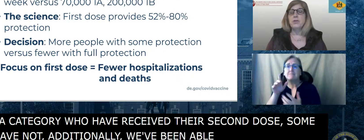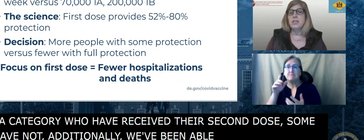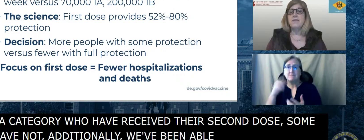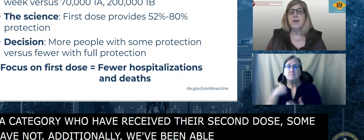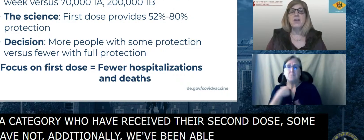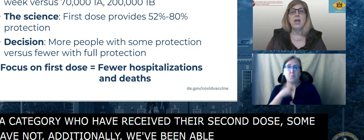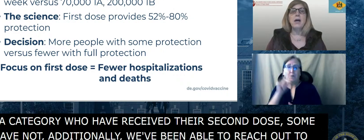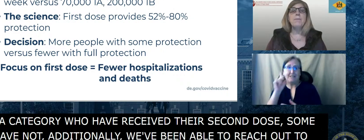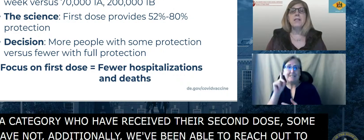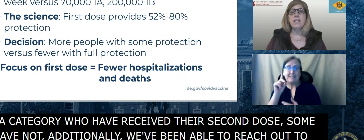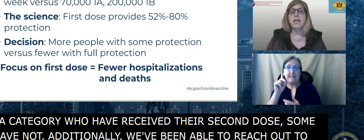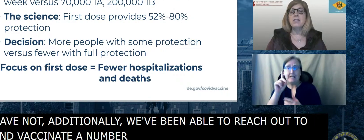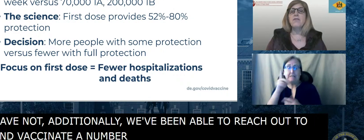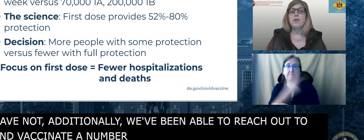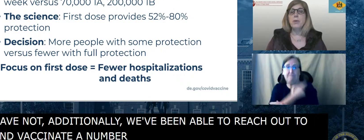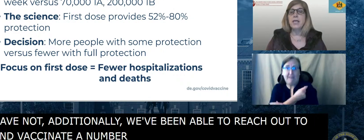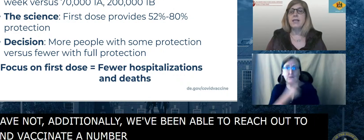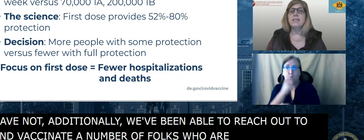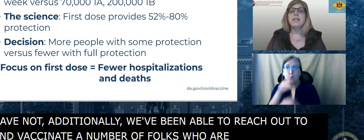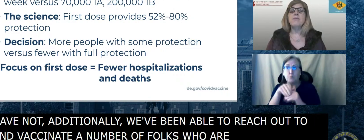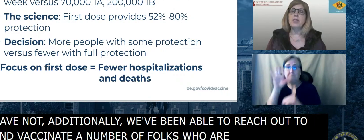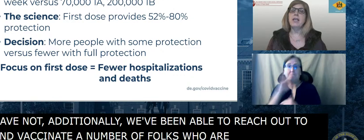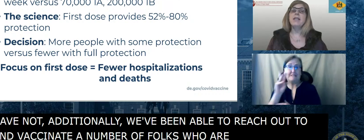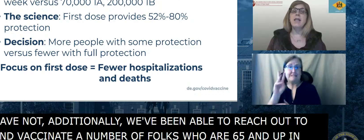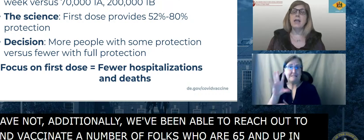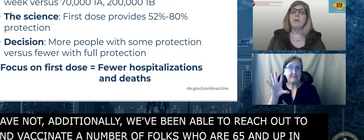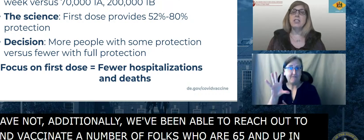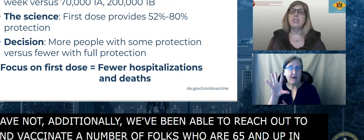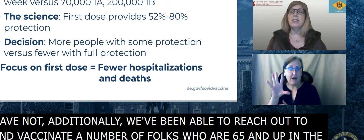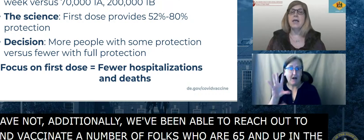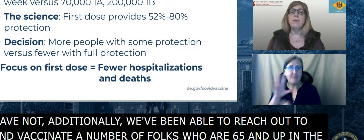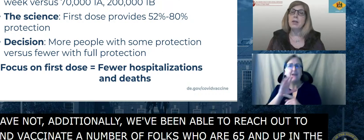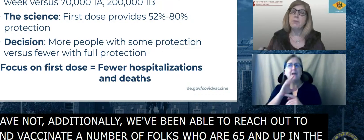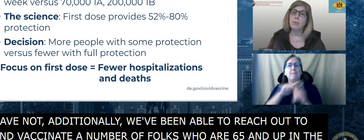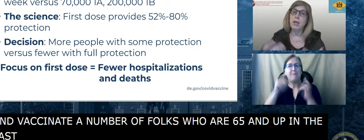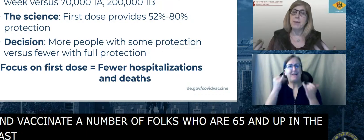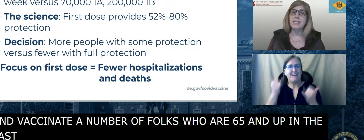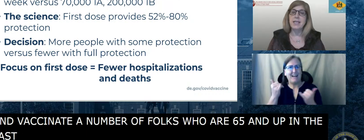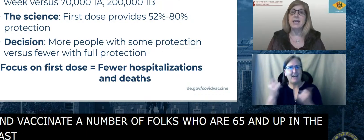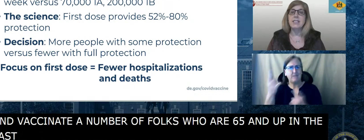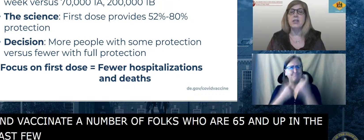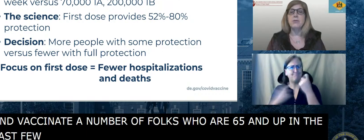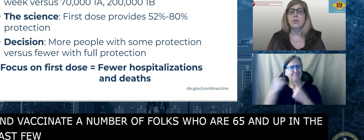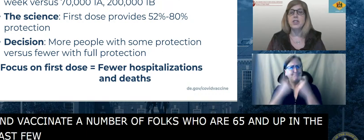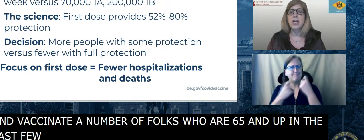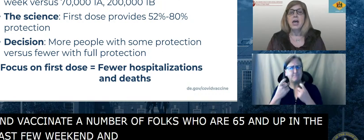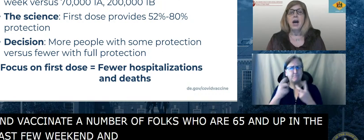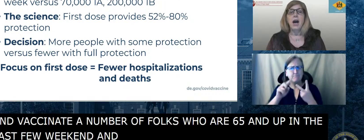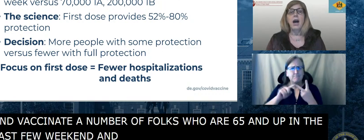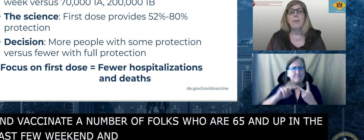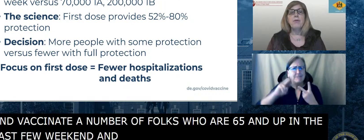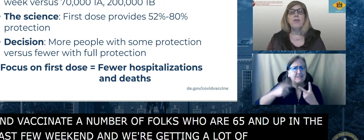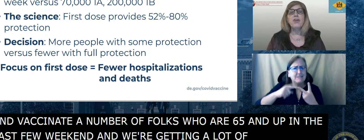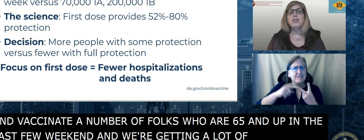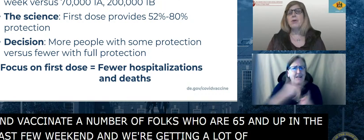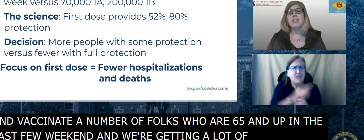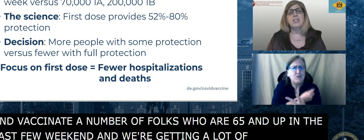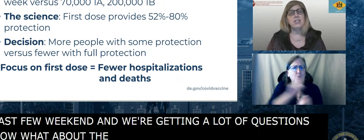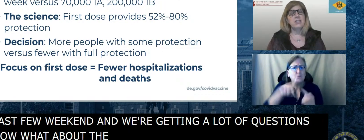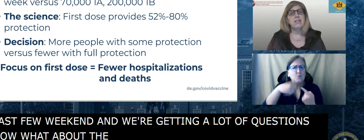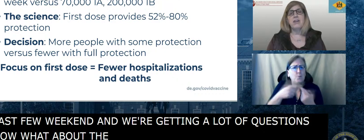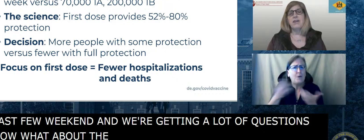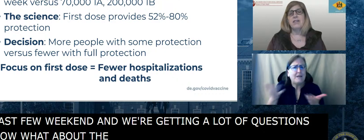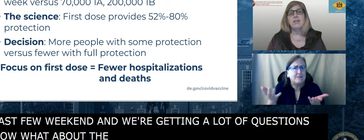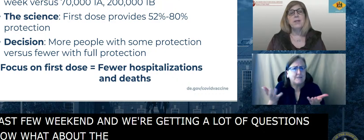folks who are 65 and up in the last few weekends, and we're getting a lot of questions now. What about the second dose? We first wanted